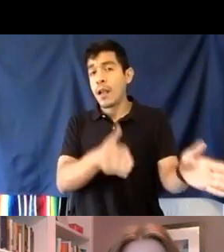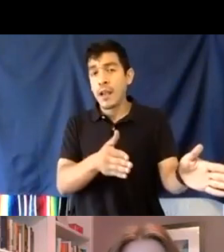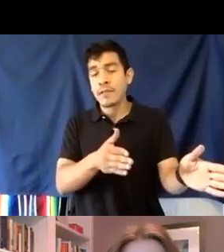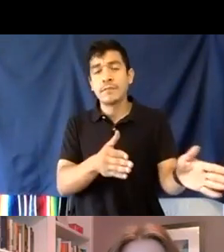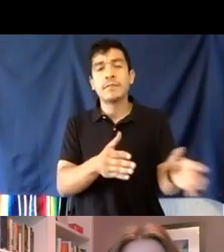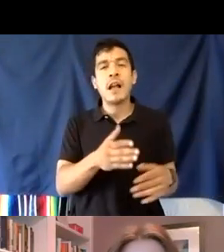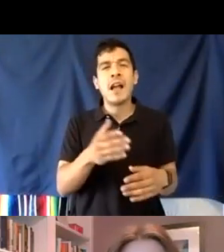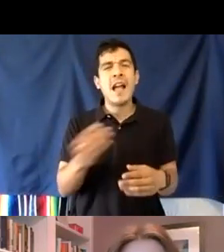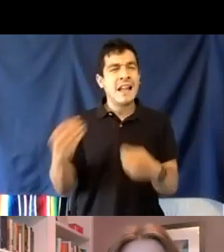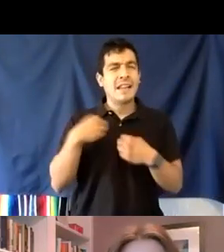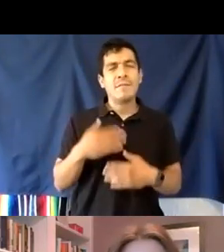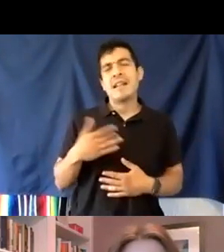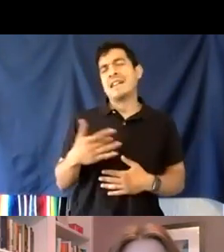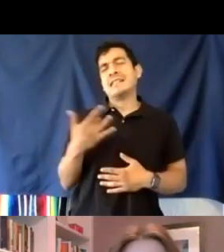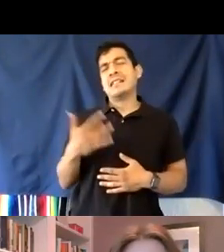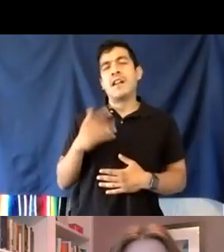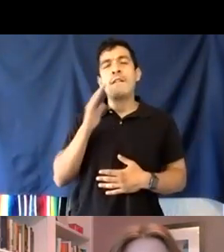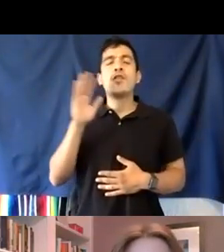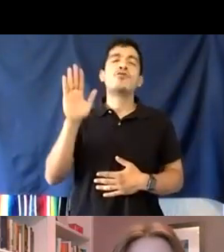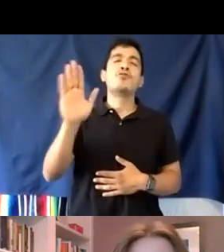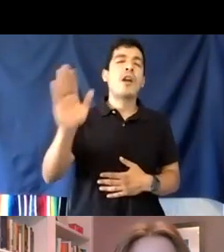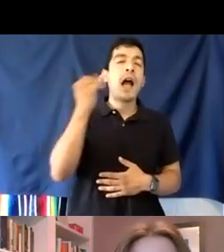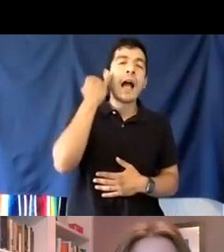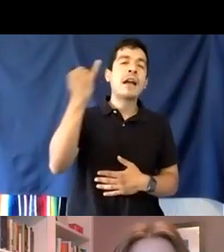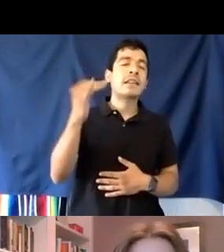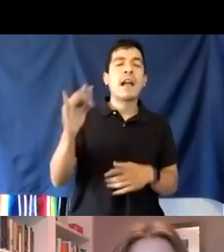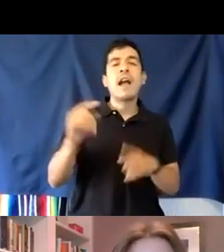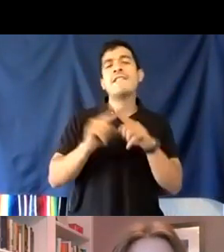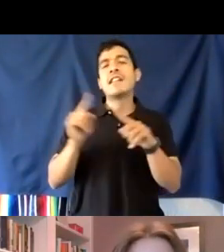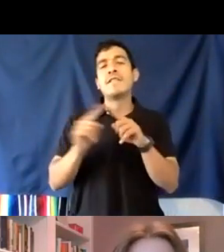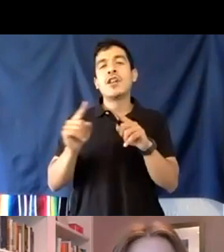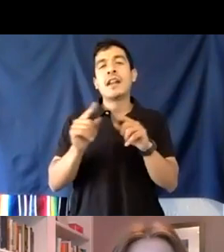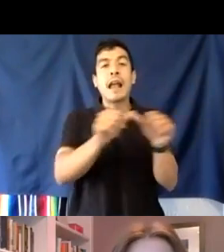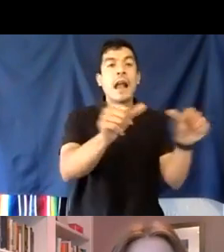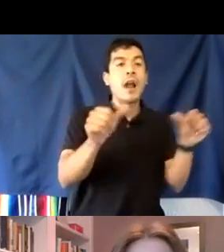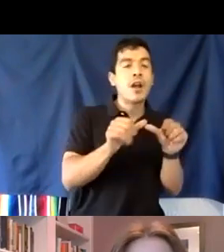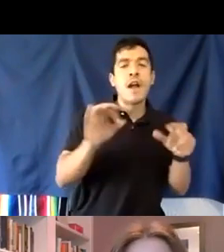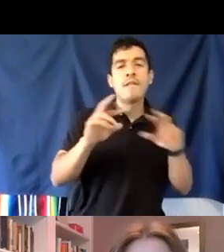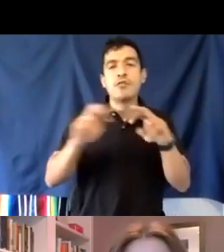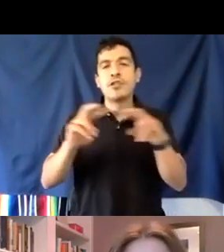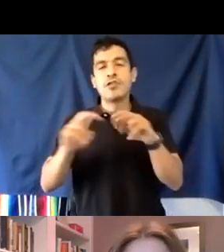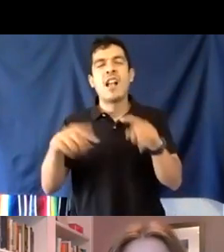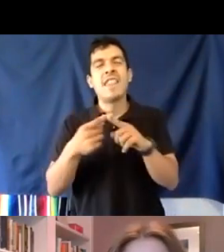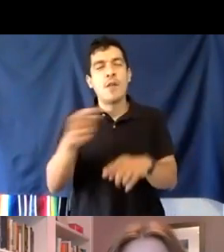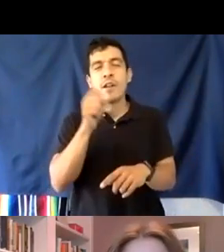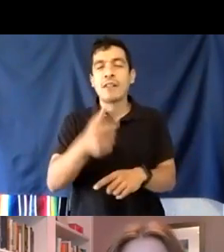give us a sense for your sense, an overview of the different categories of research, and then we can jump to other